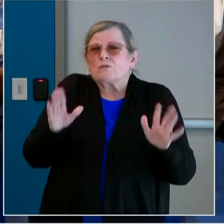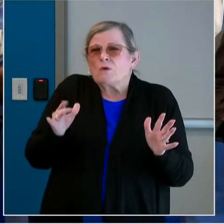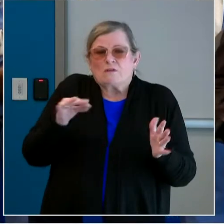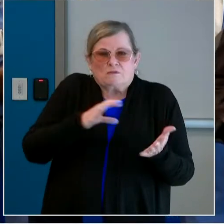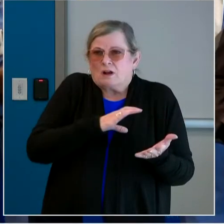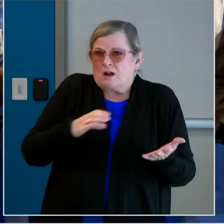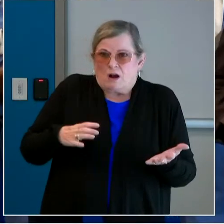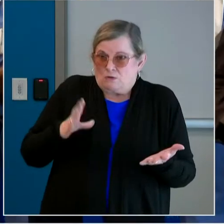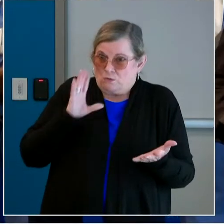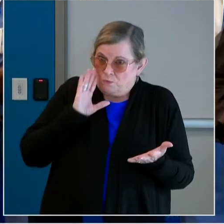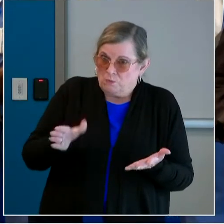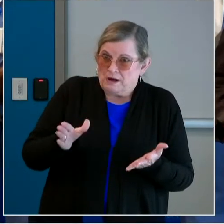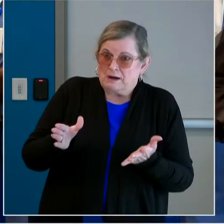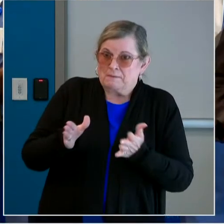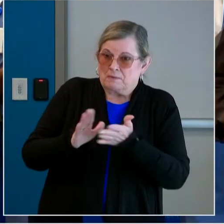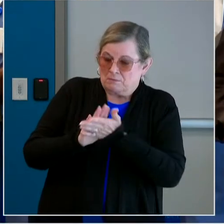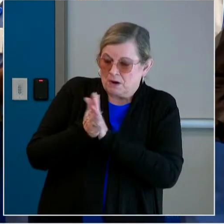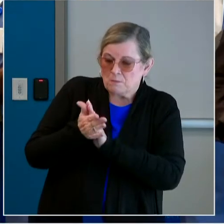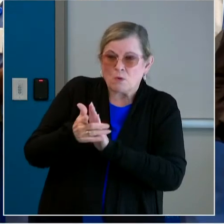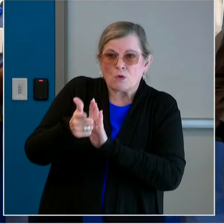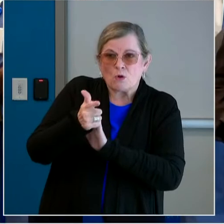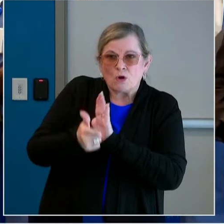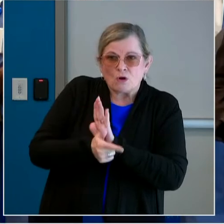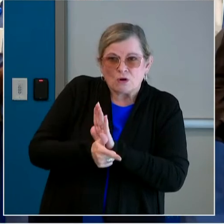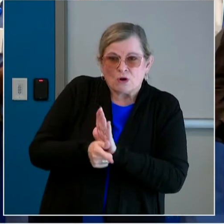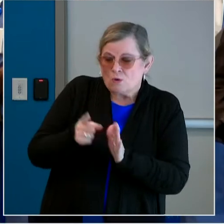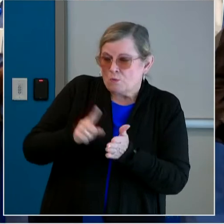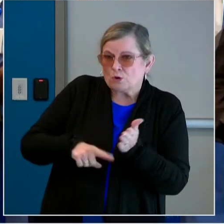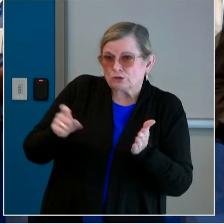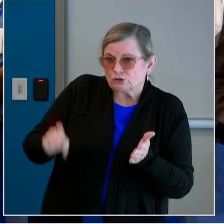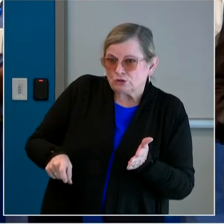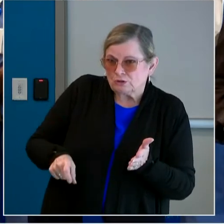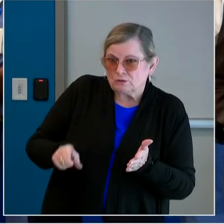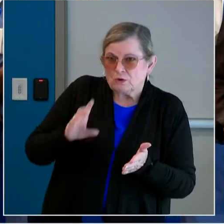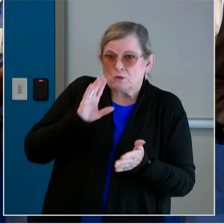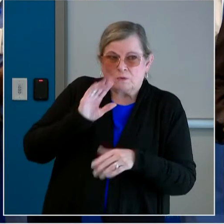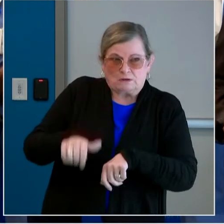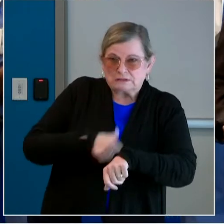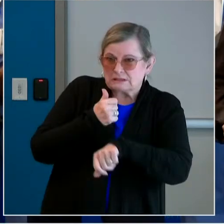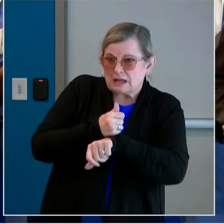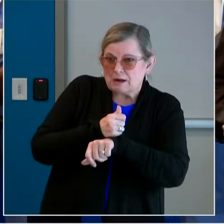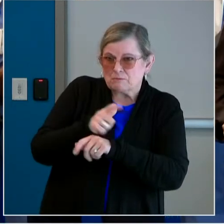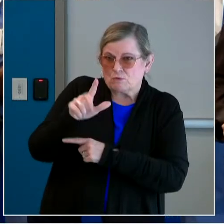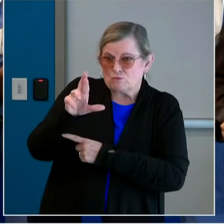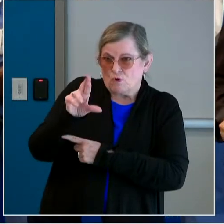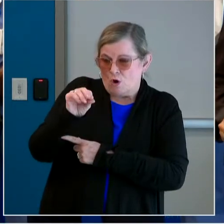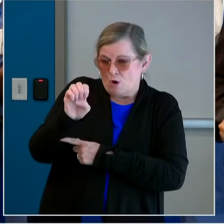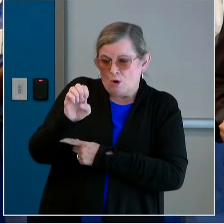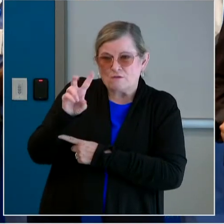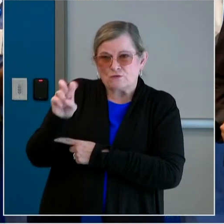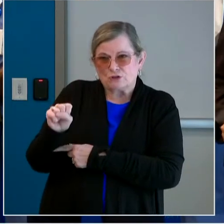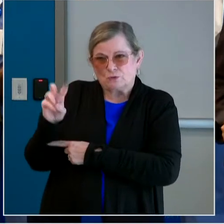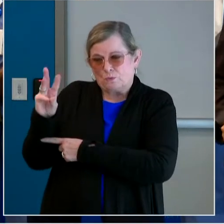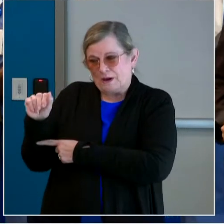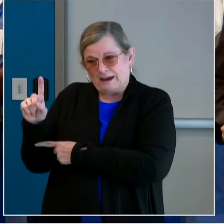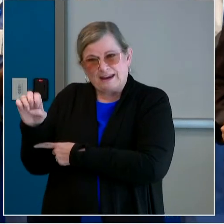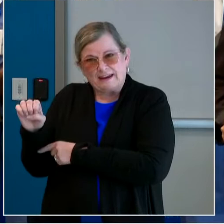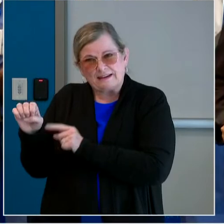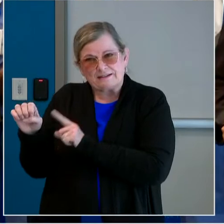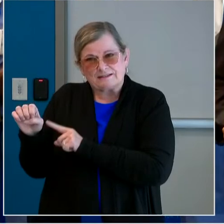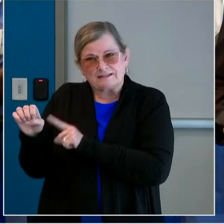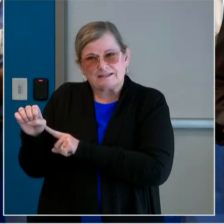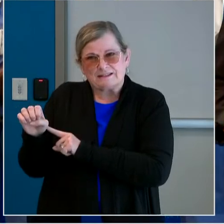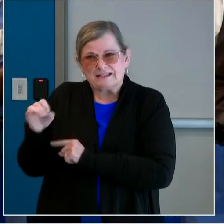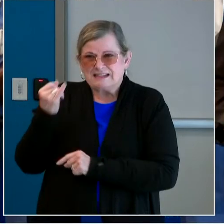should have already legislated, that it will codify Roe versus Wade, because either that will happen or the folks who oppose a woman's right to choose